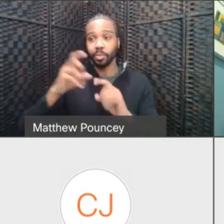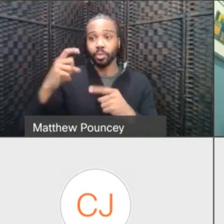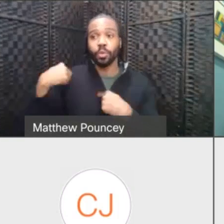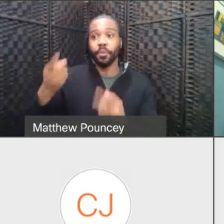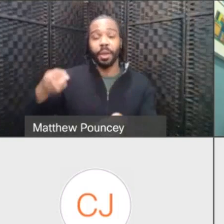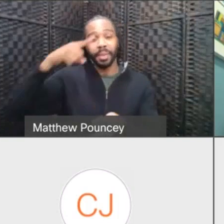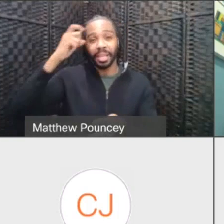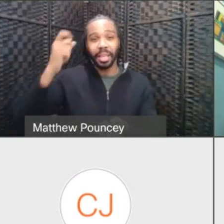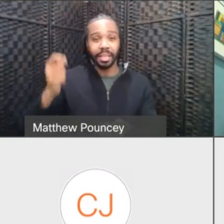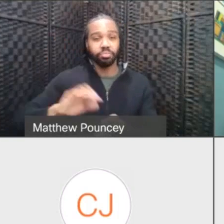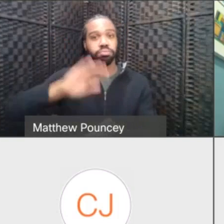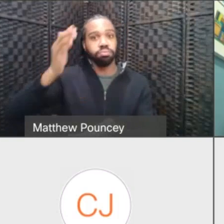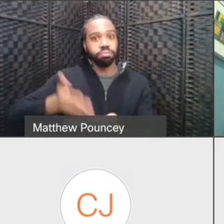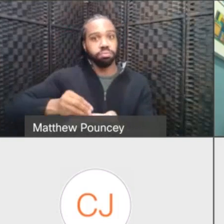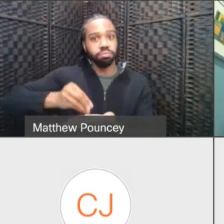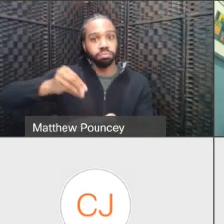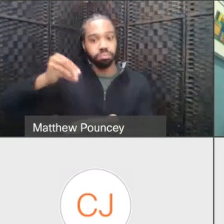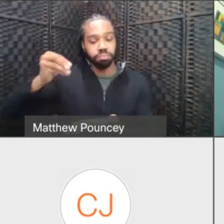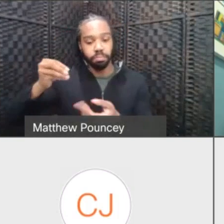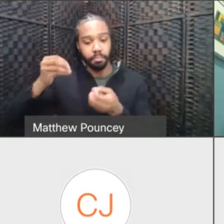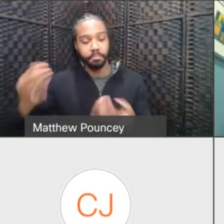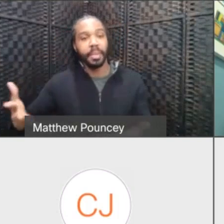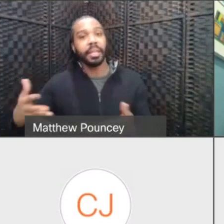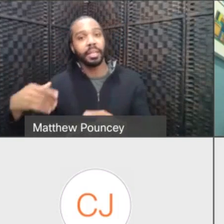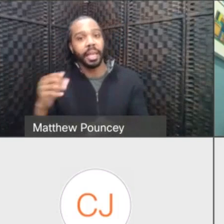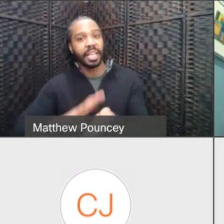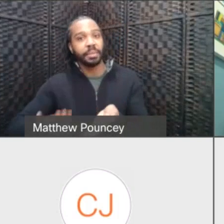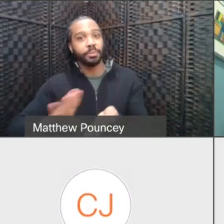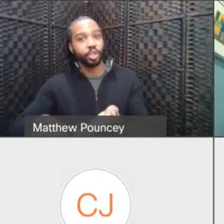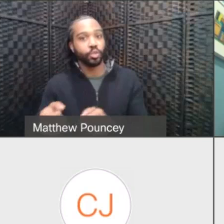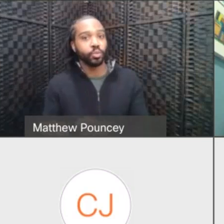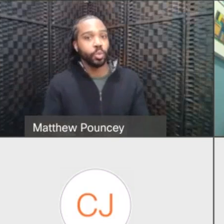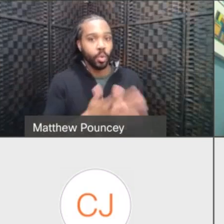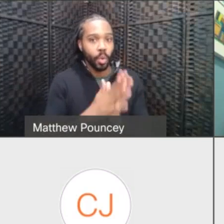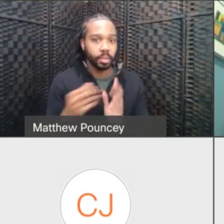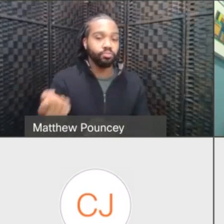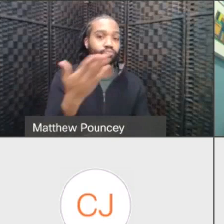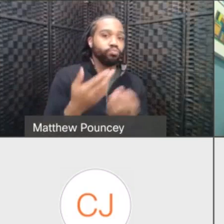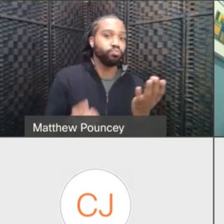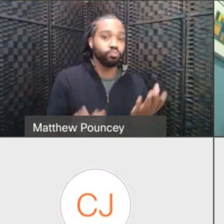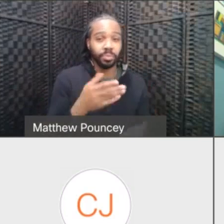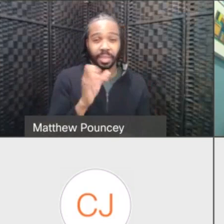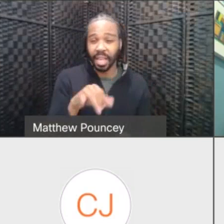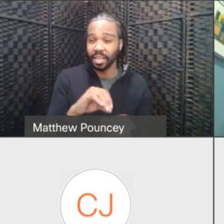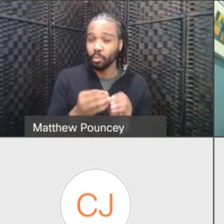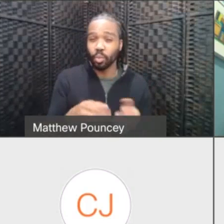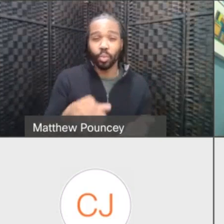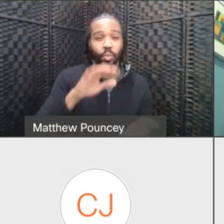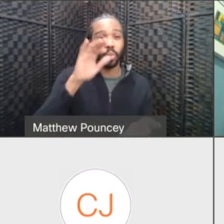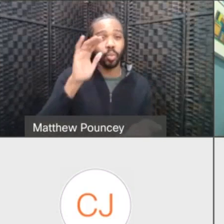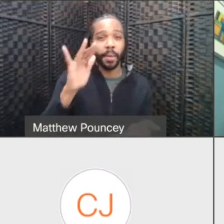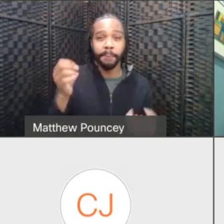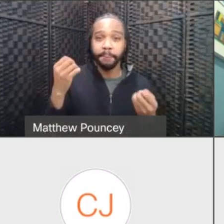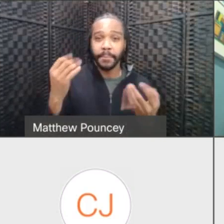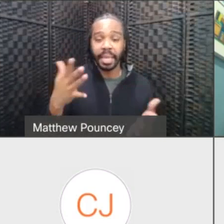the number of exemption requests, I do think this is because of the number of exemption requests and the fact that each